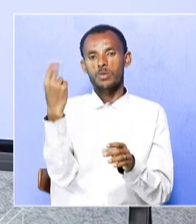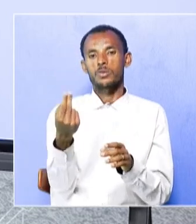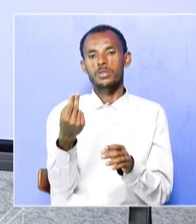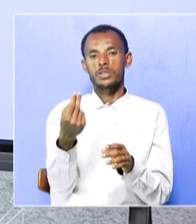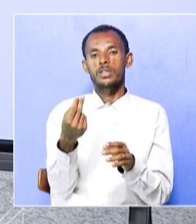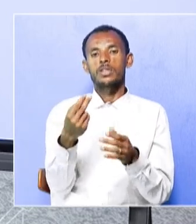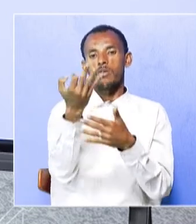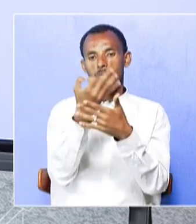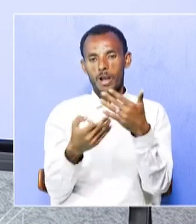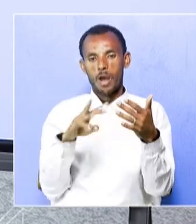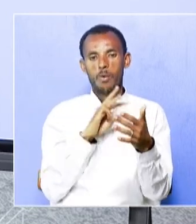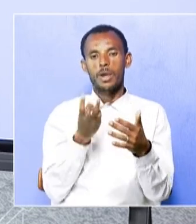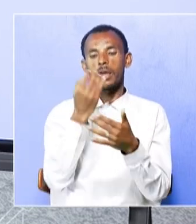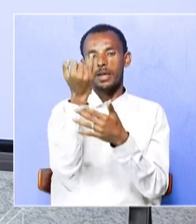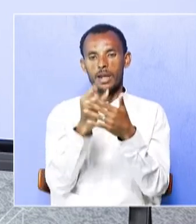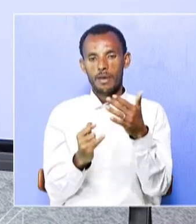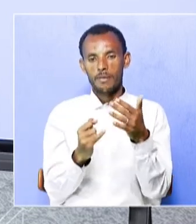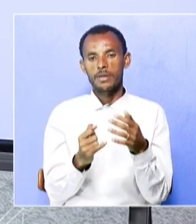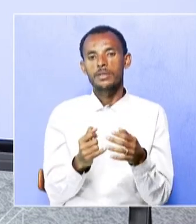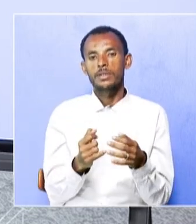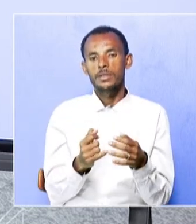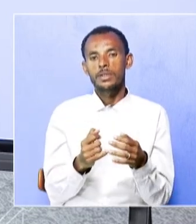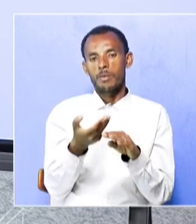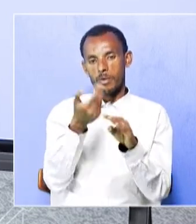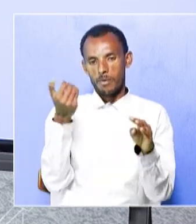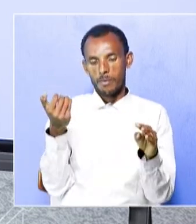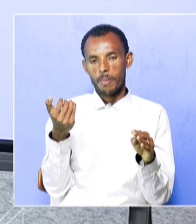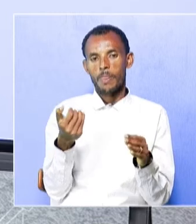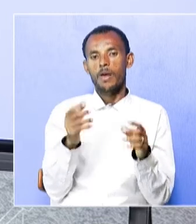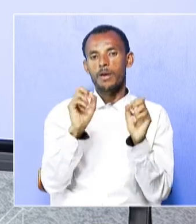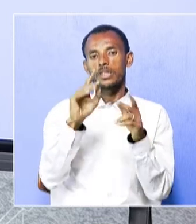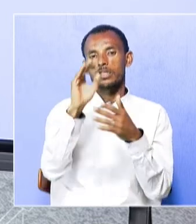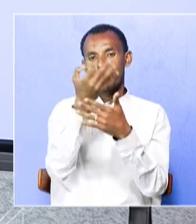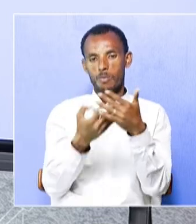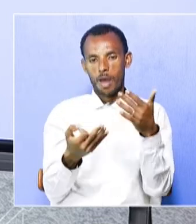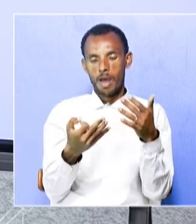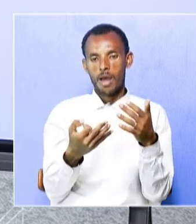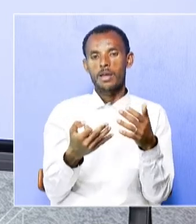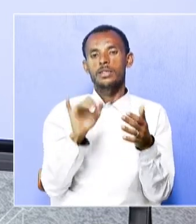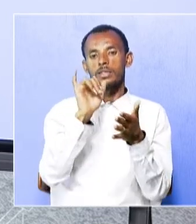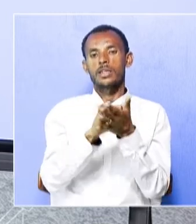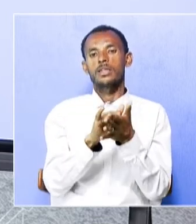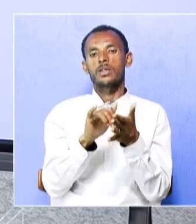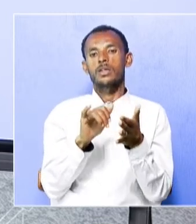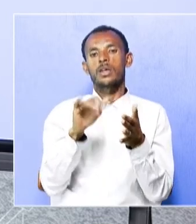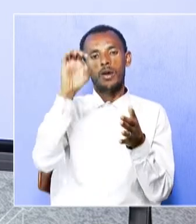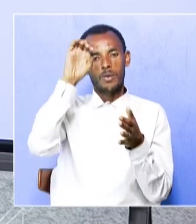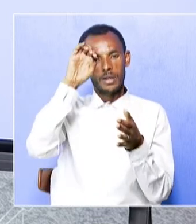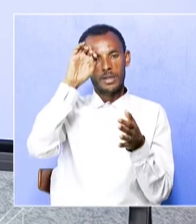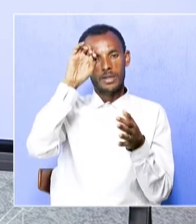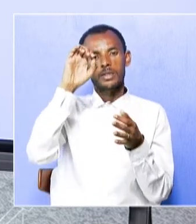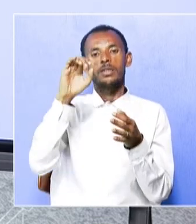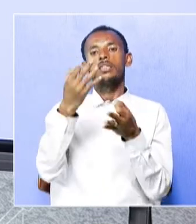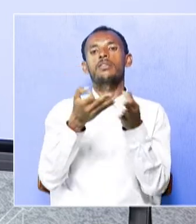the formula that we derived before, okay? The formula that Euclid is